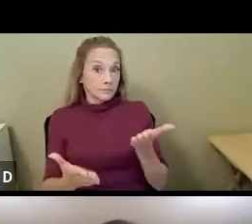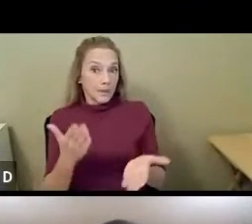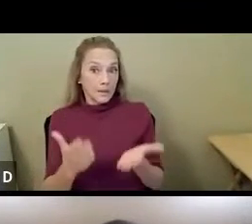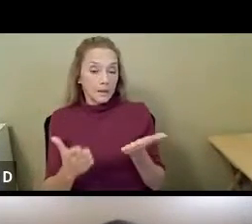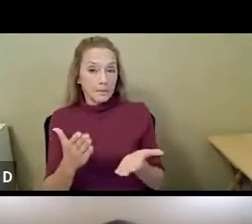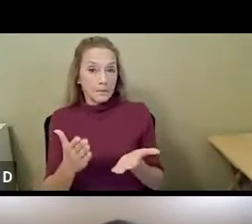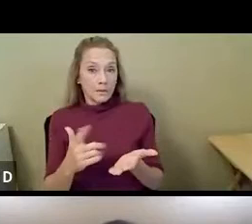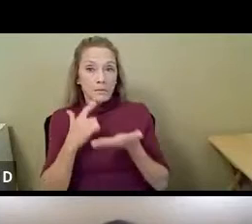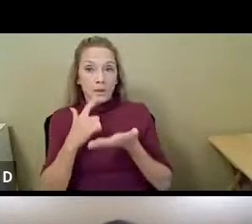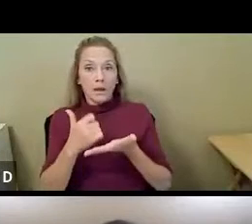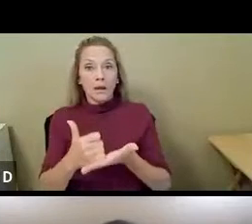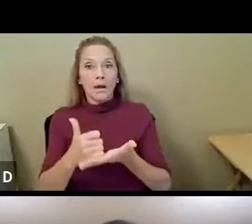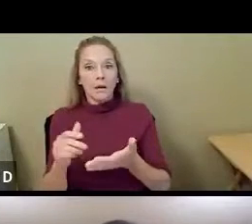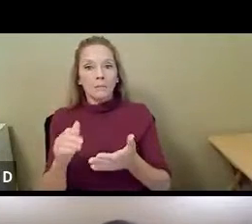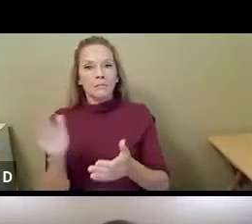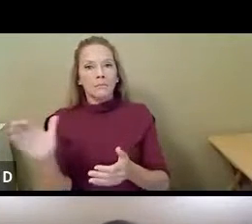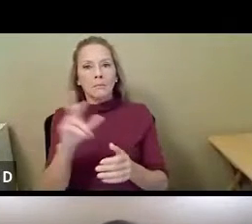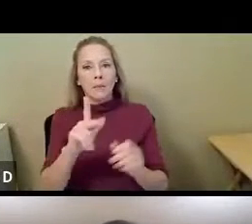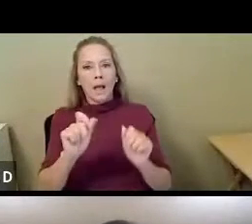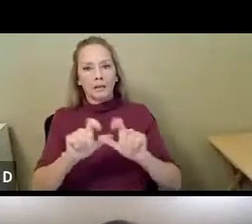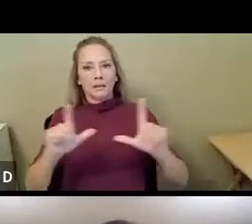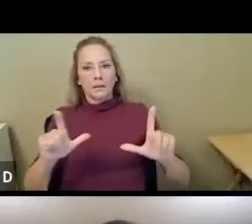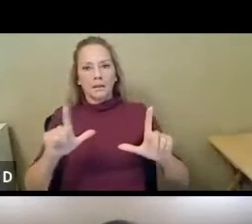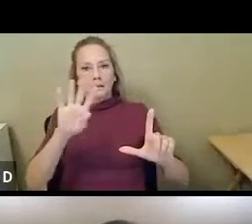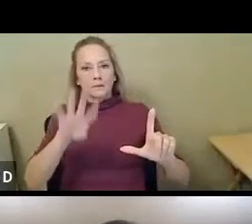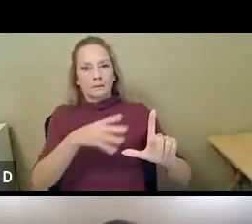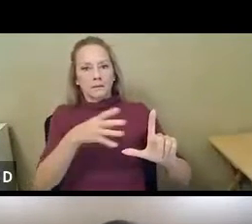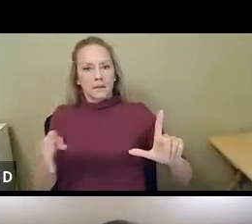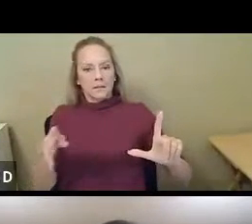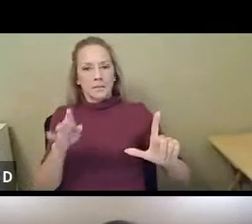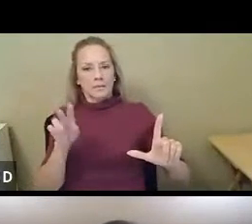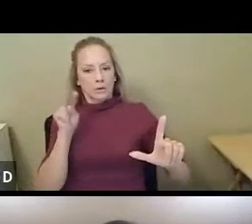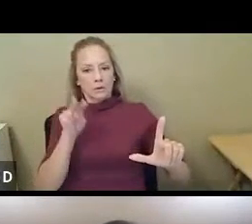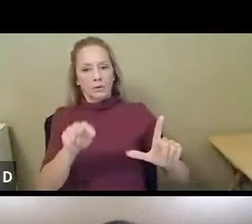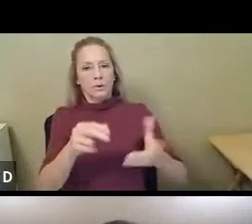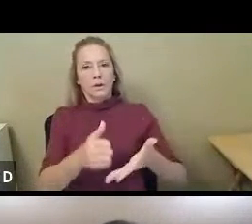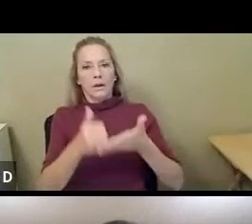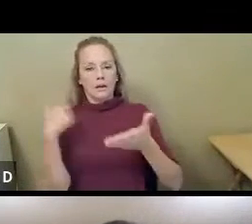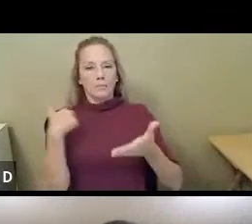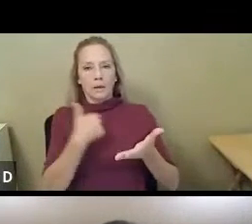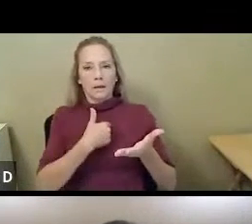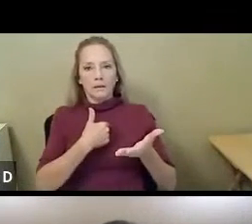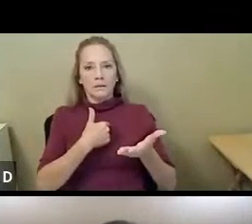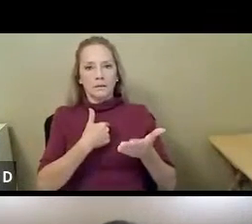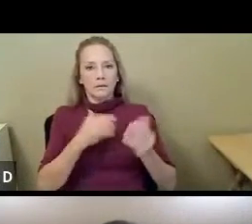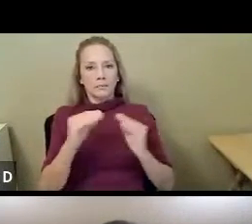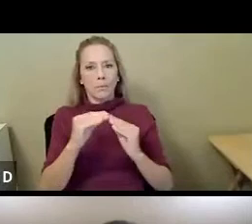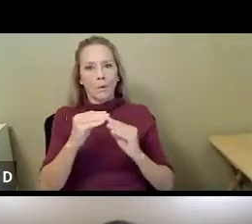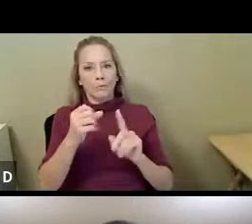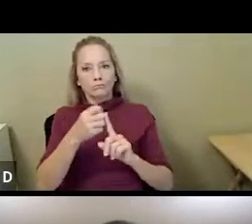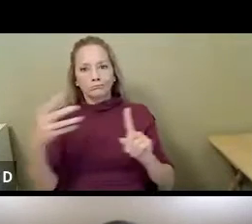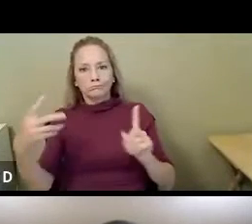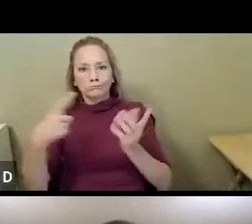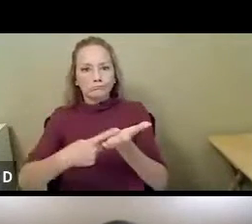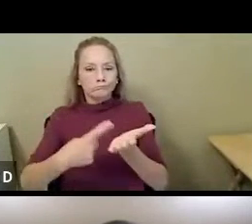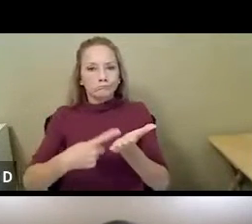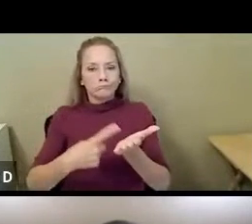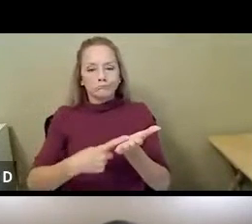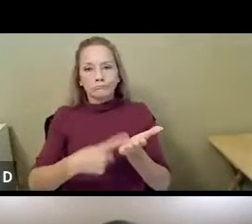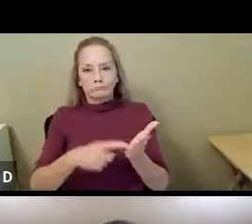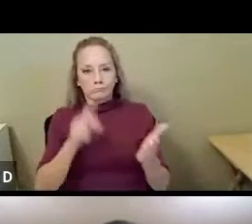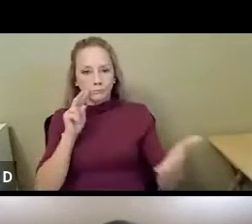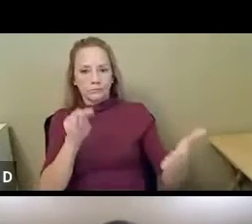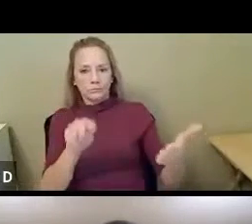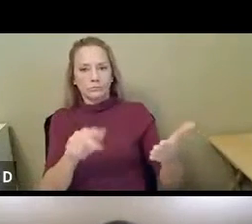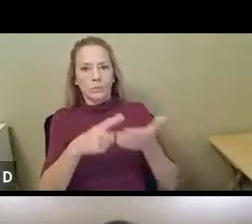put back up the table? I think if we're not looking at it, it may be hard to have the conversation, what